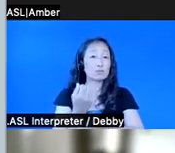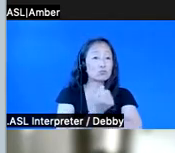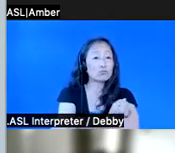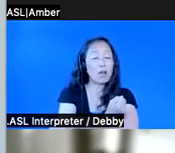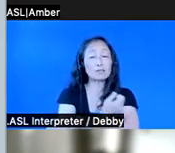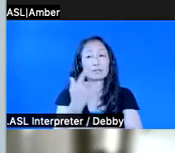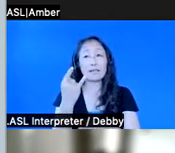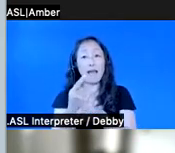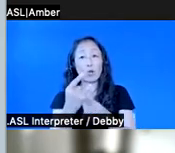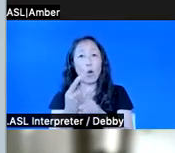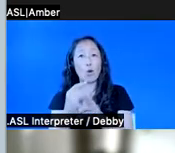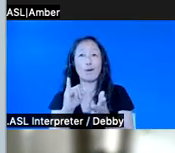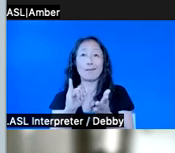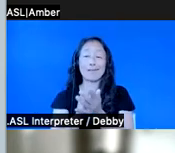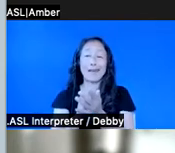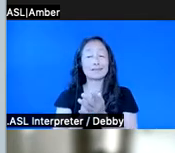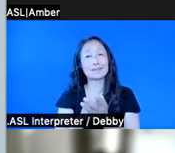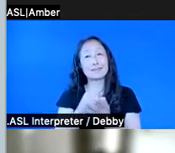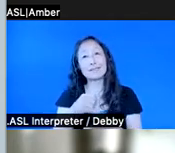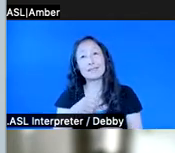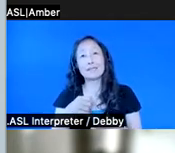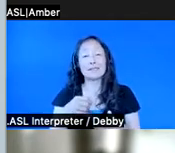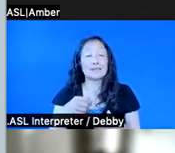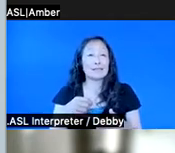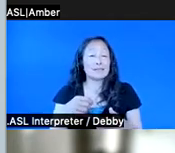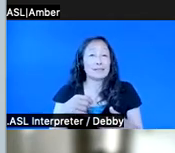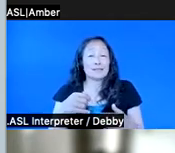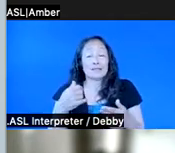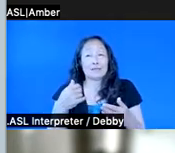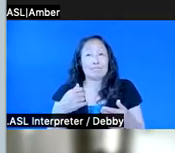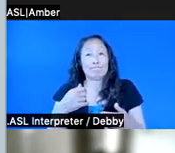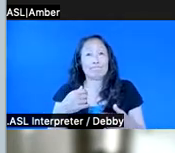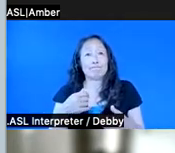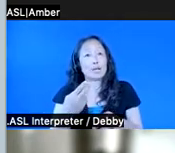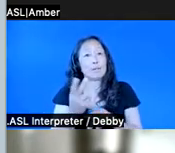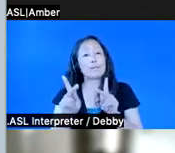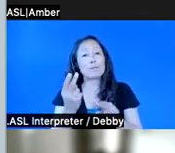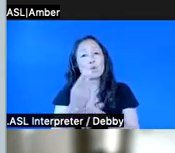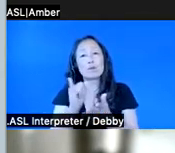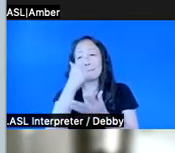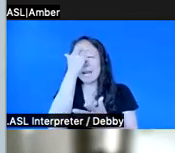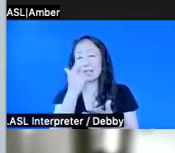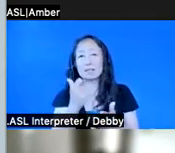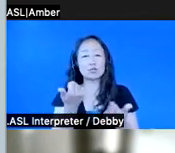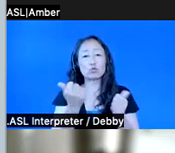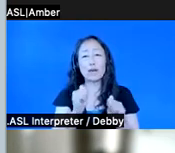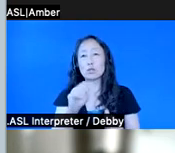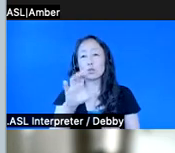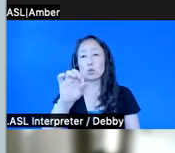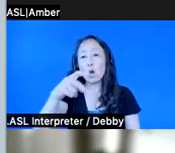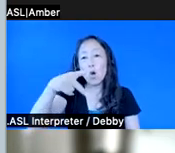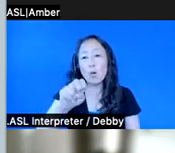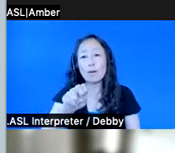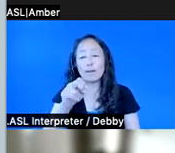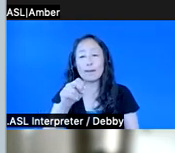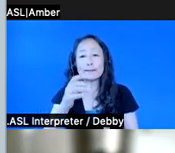right? Sometimes it is helping them to cope with something that's really traumatic. And so we need to be able to meet them where they are and still